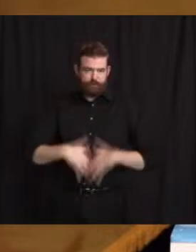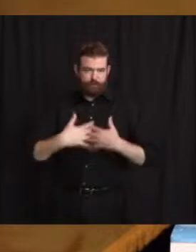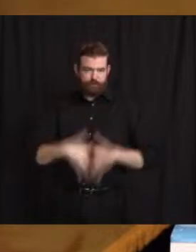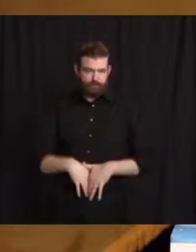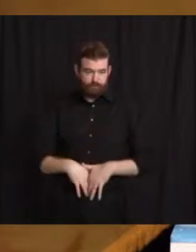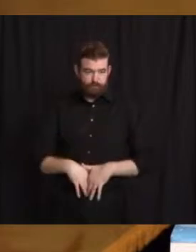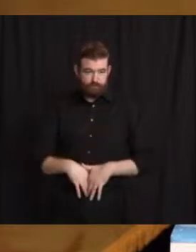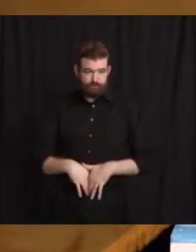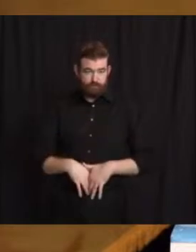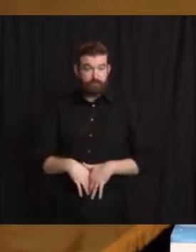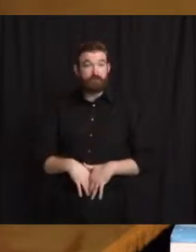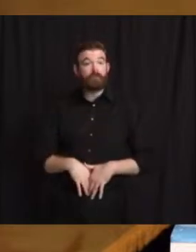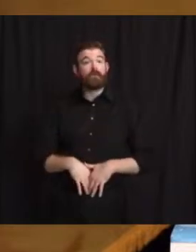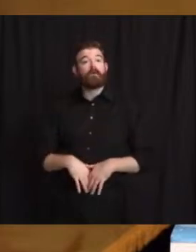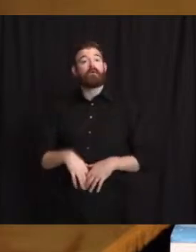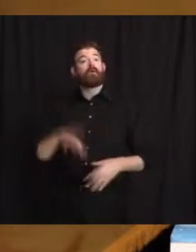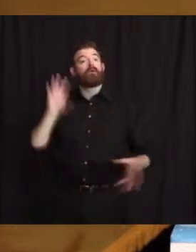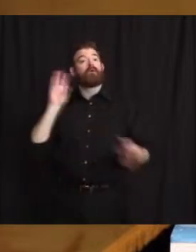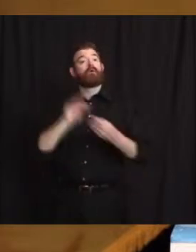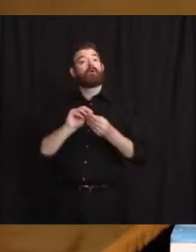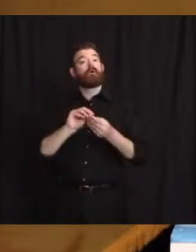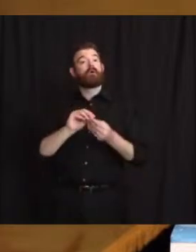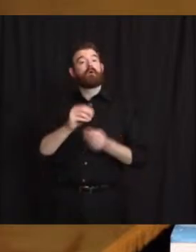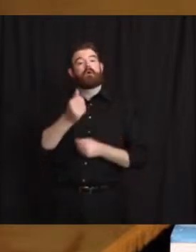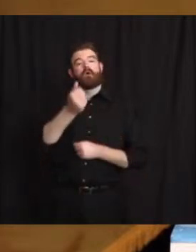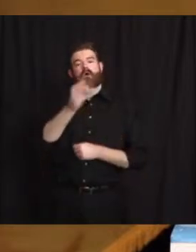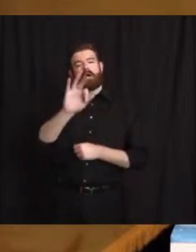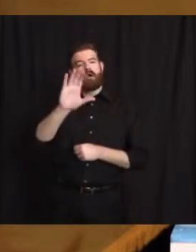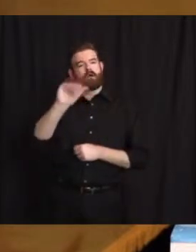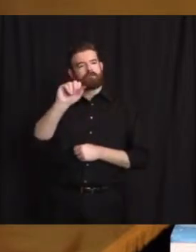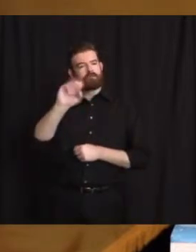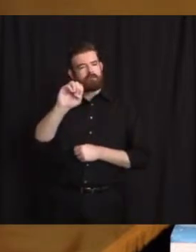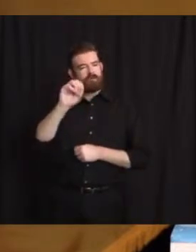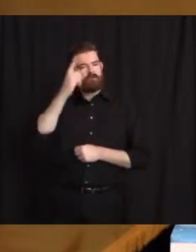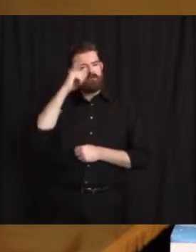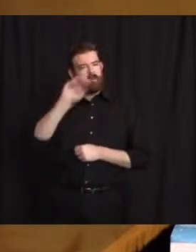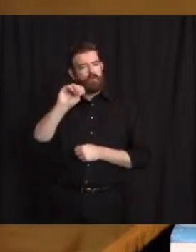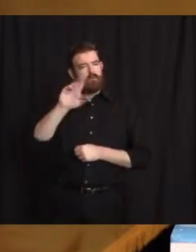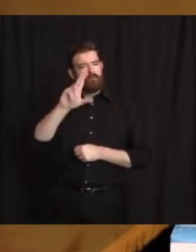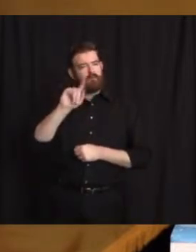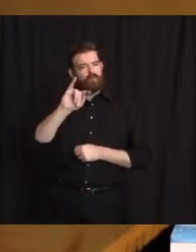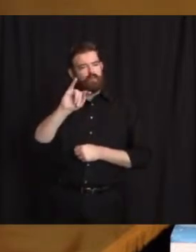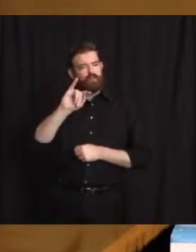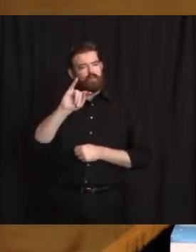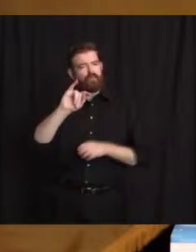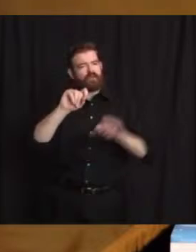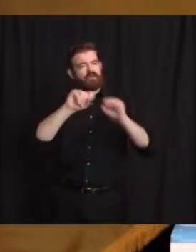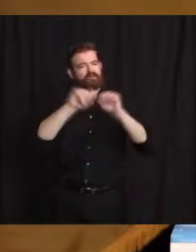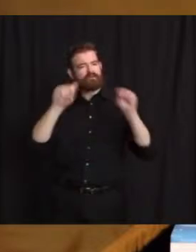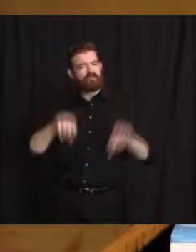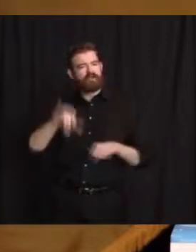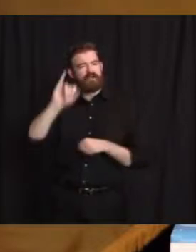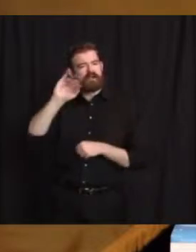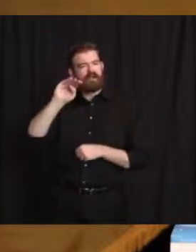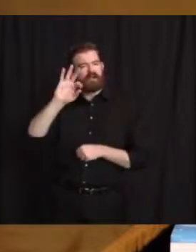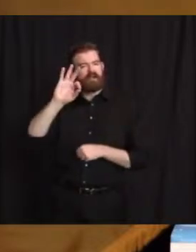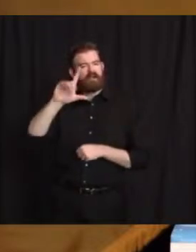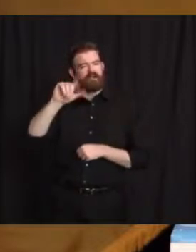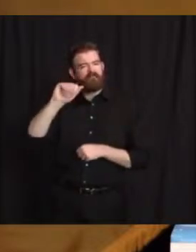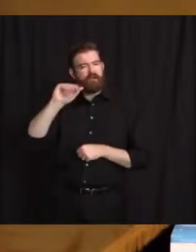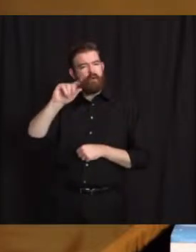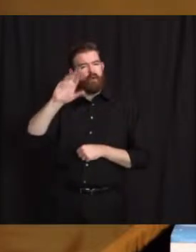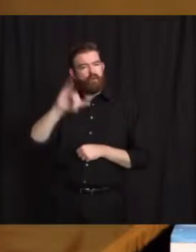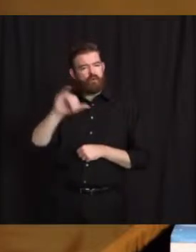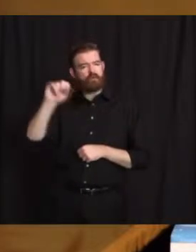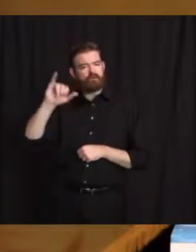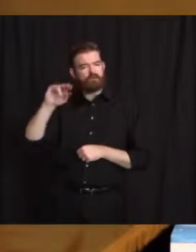19 cases of multi-system inflammatory syndrome in children. There are no new deaths reported.